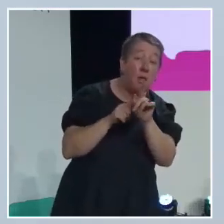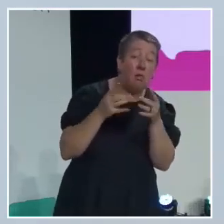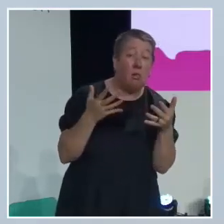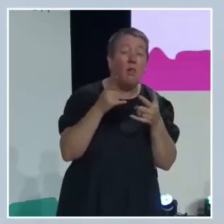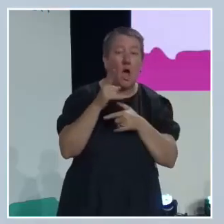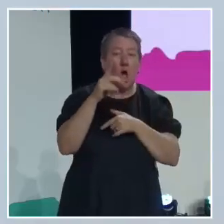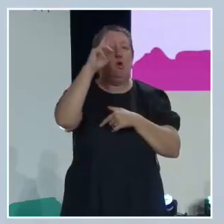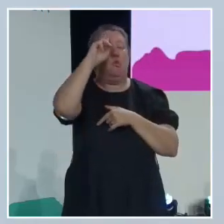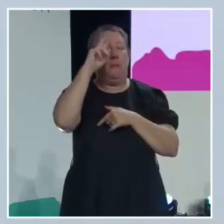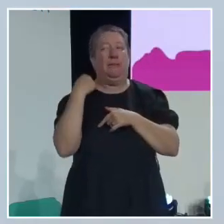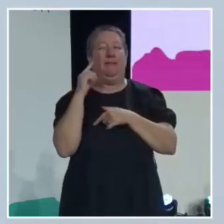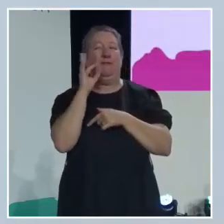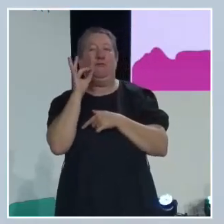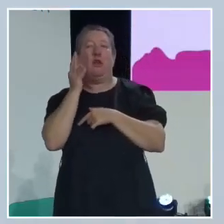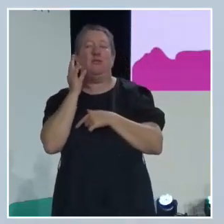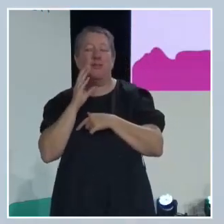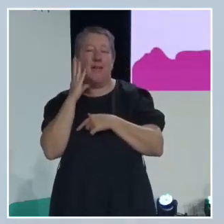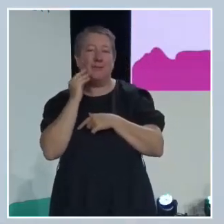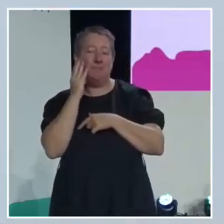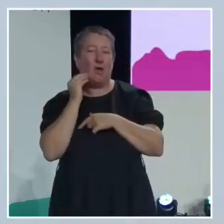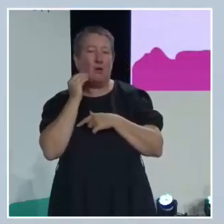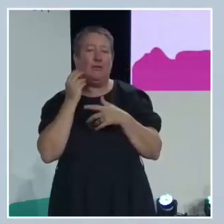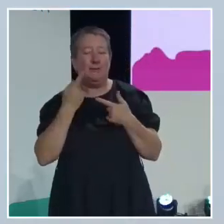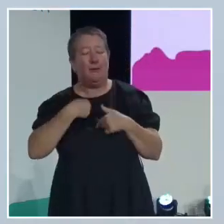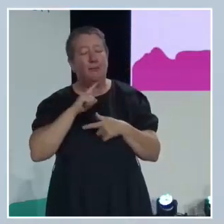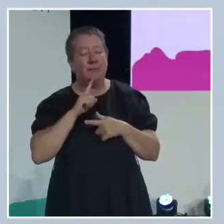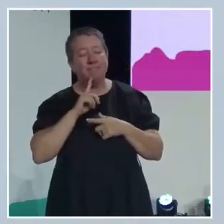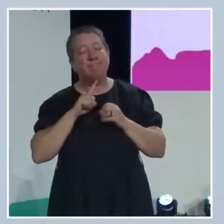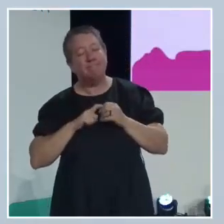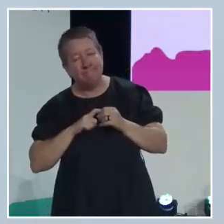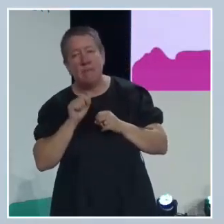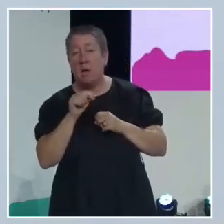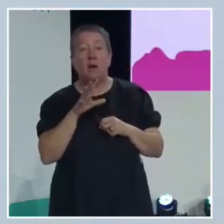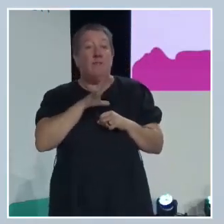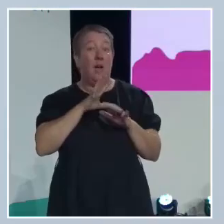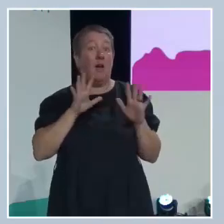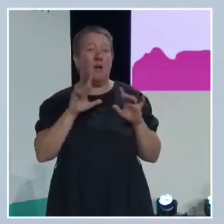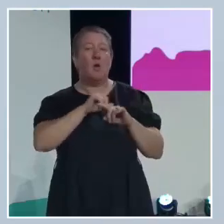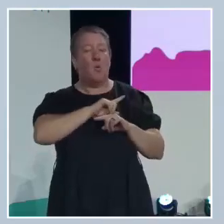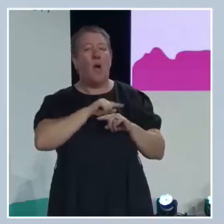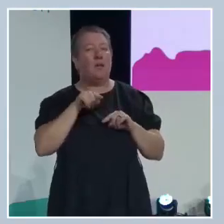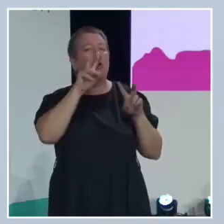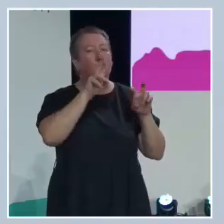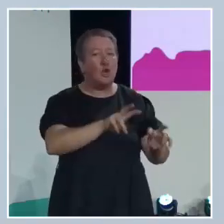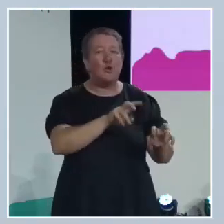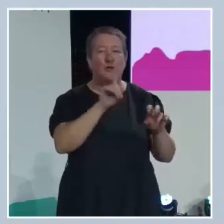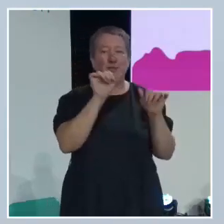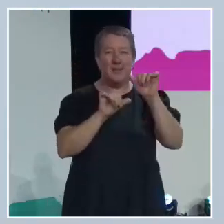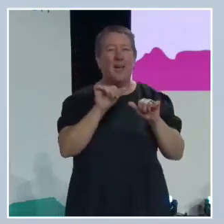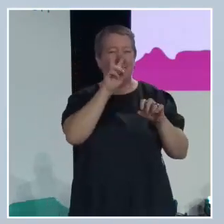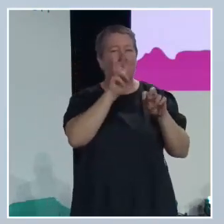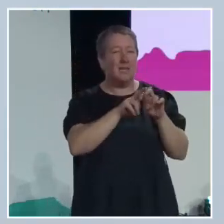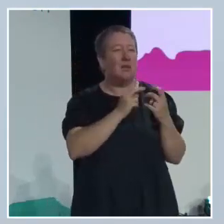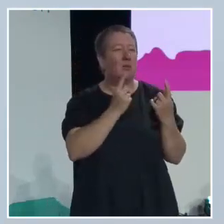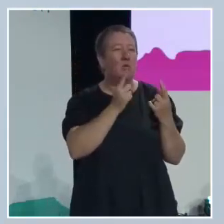French experience, humbling for us, which is fine. I mean, that's what research and science has to bring to the